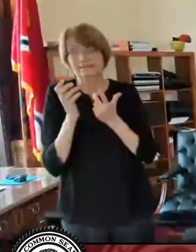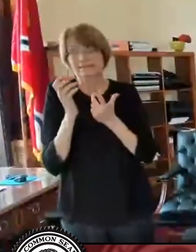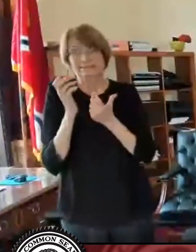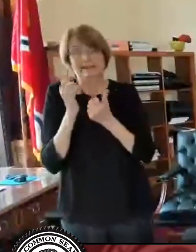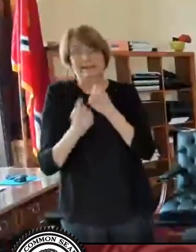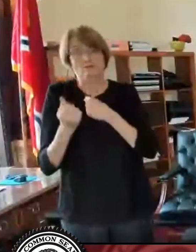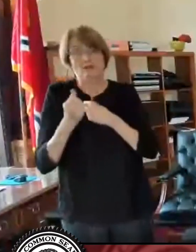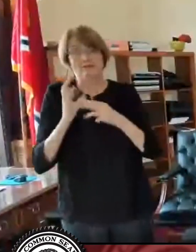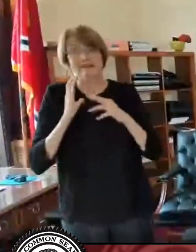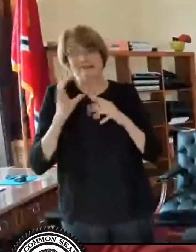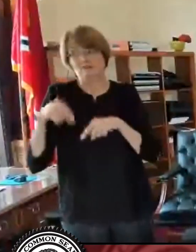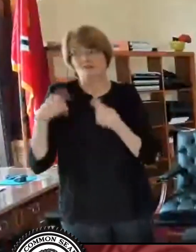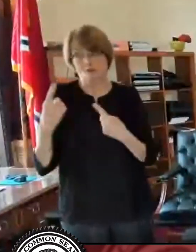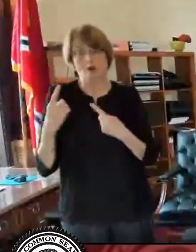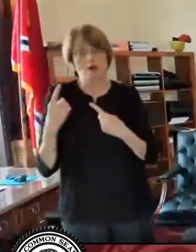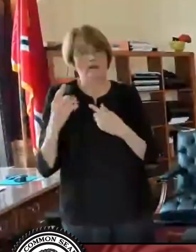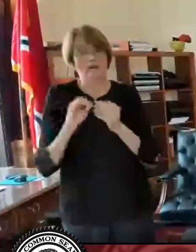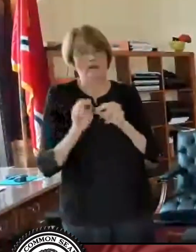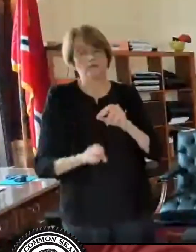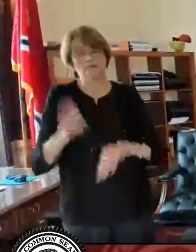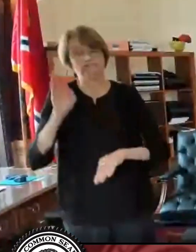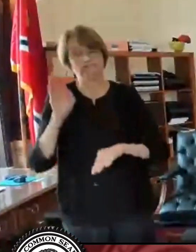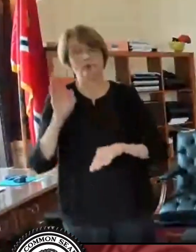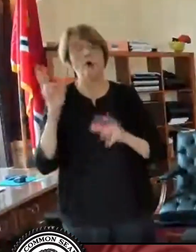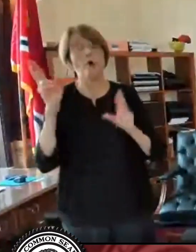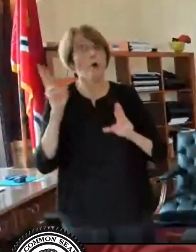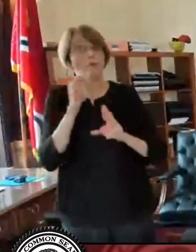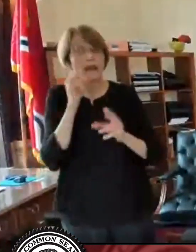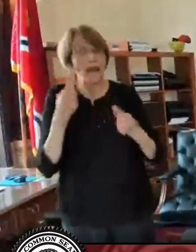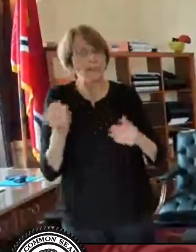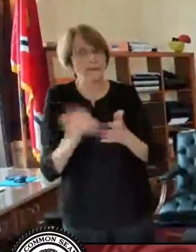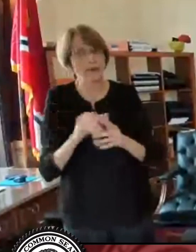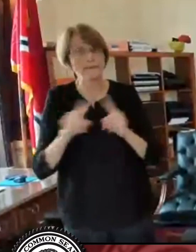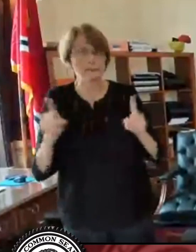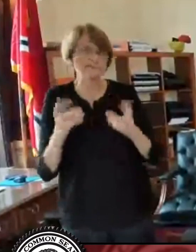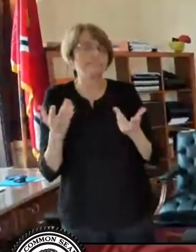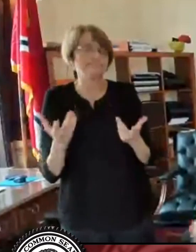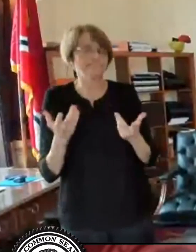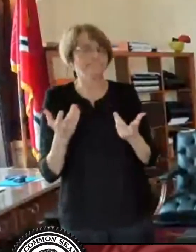holiday weekend. Hopefully that won't happen, but it wouldn't be surprising.